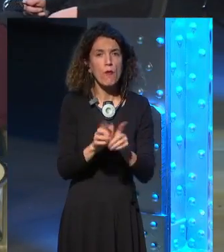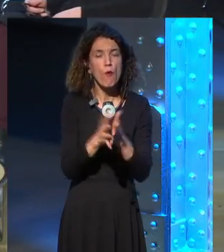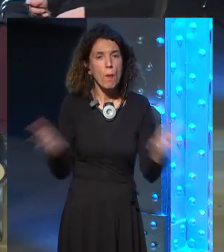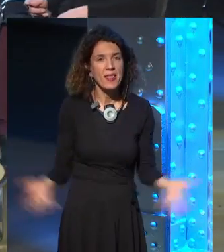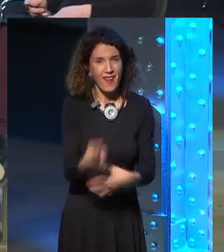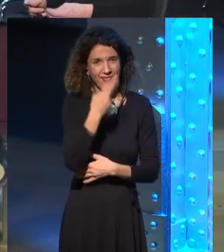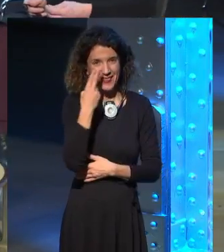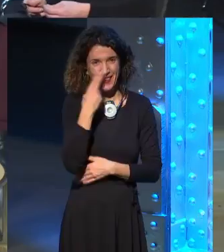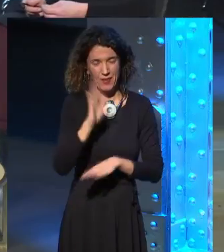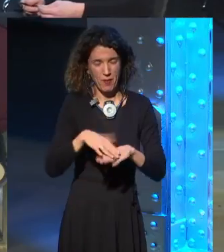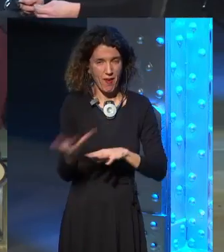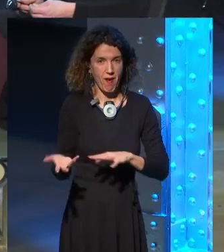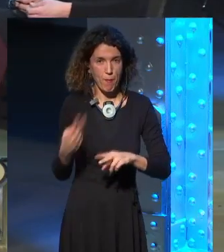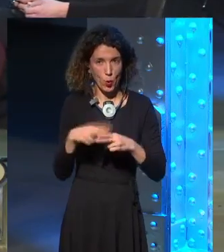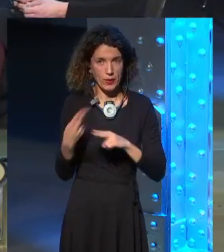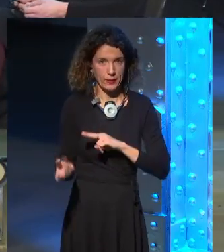I think